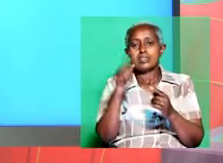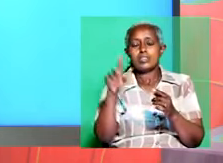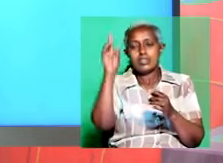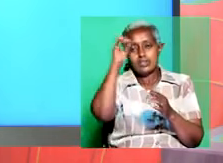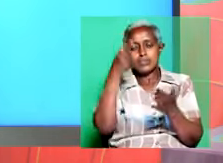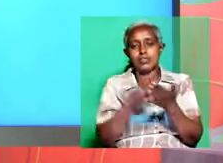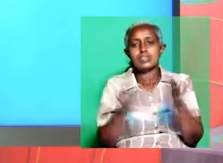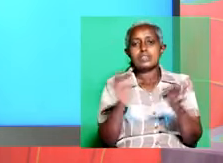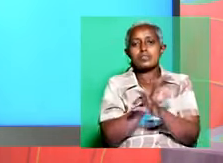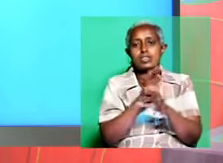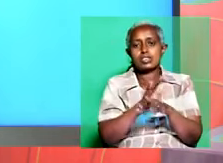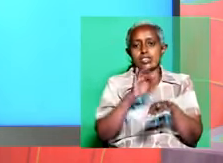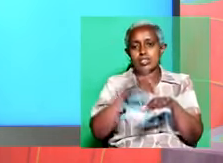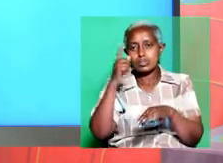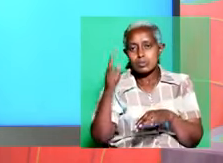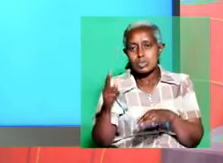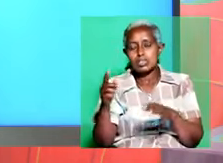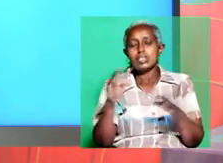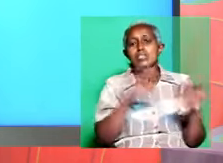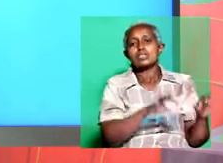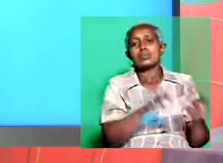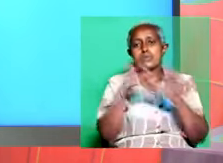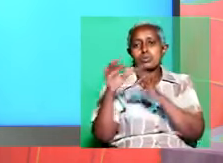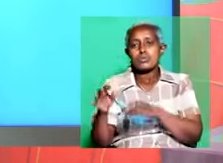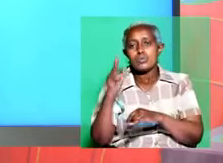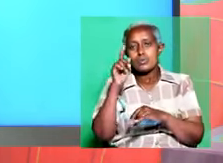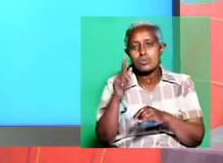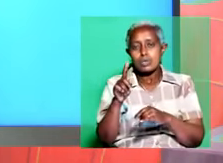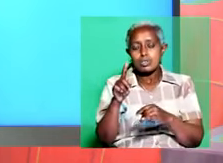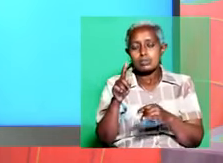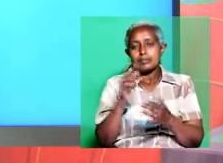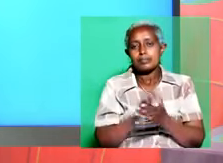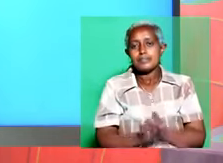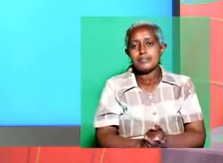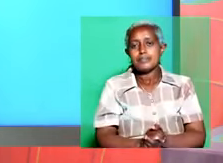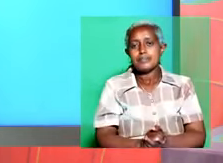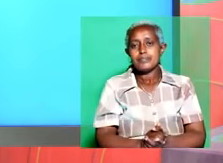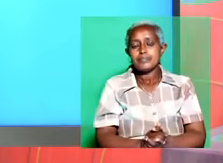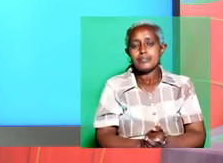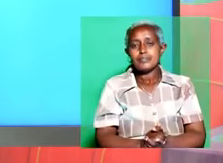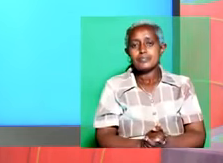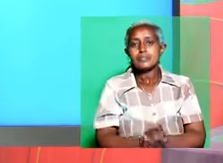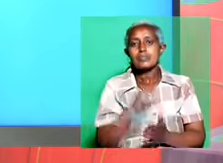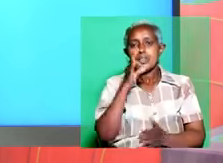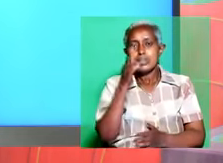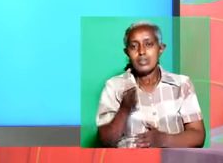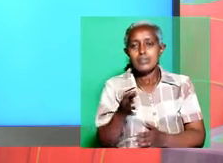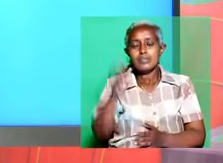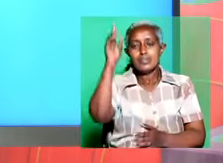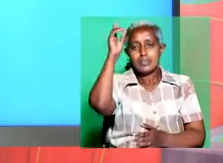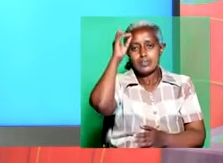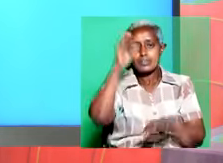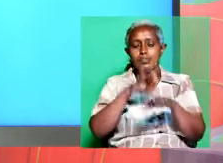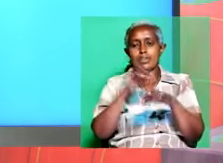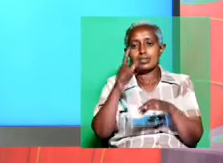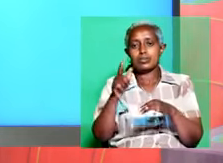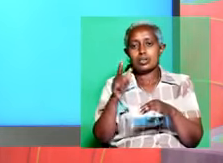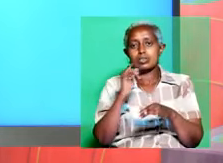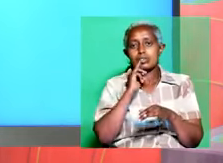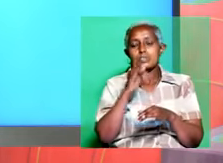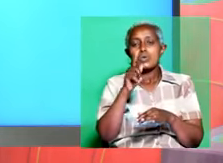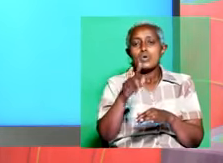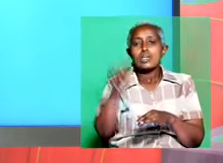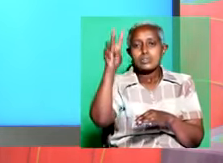this function at 1. So substituting 1, you will have this. F derivative of at 1 will be this